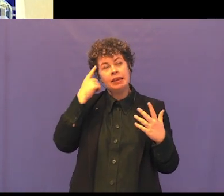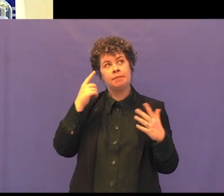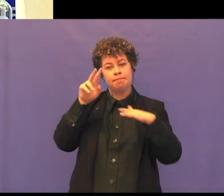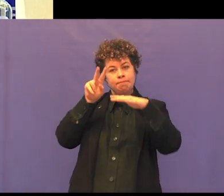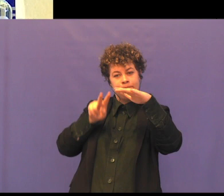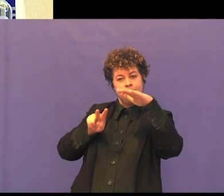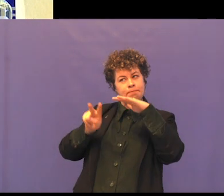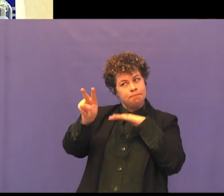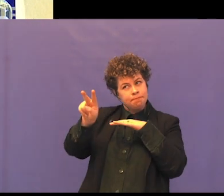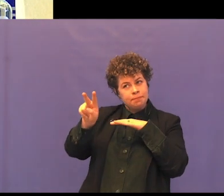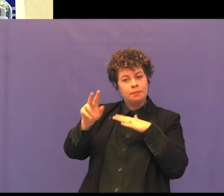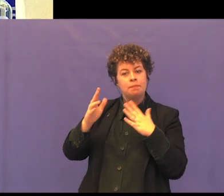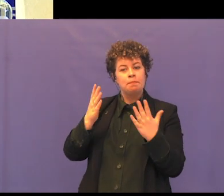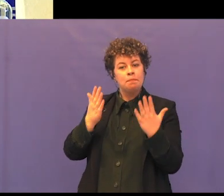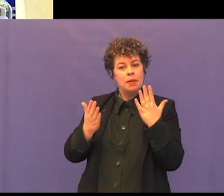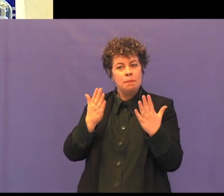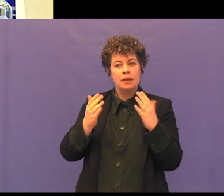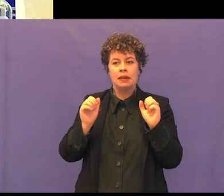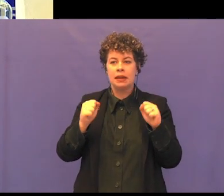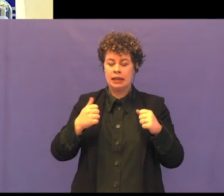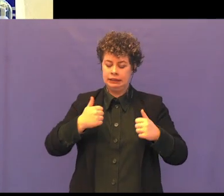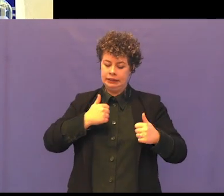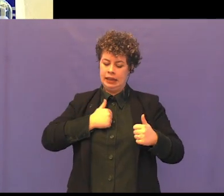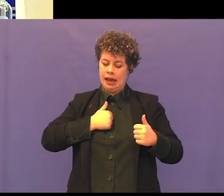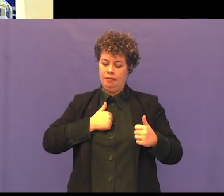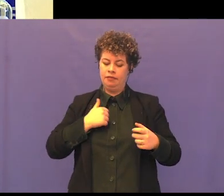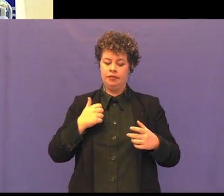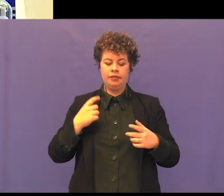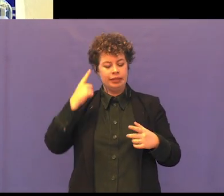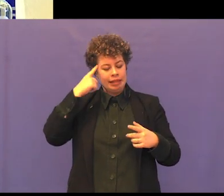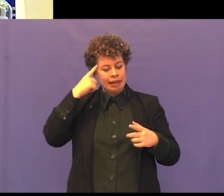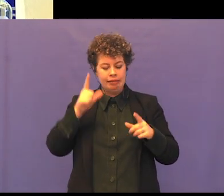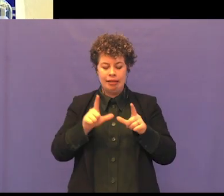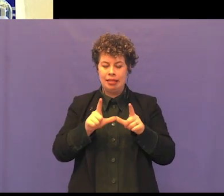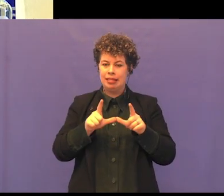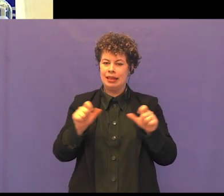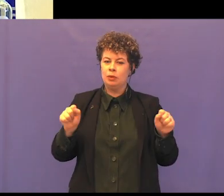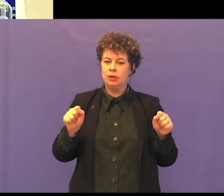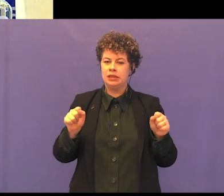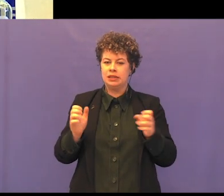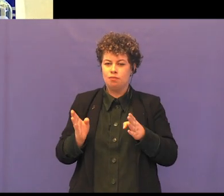the consequences of climate migration. Why not learn